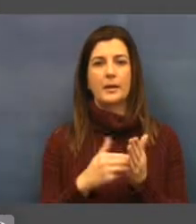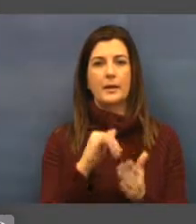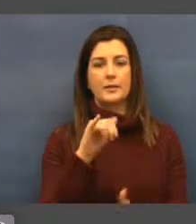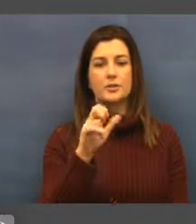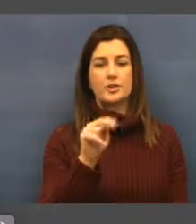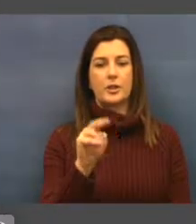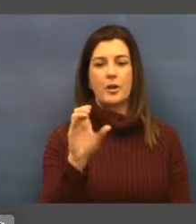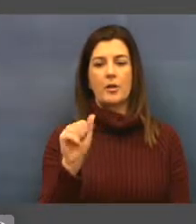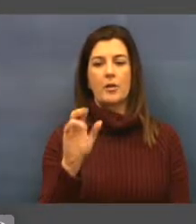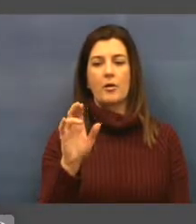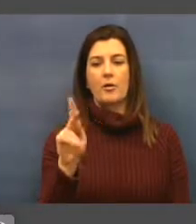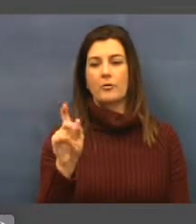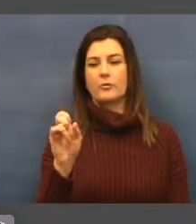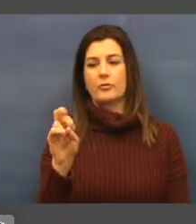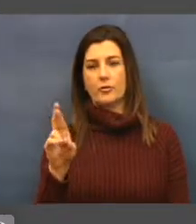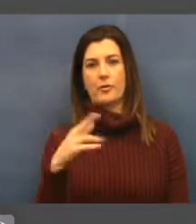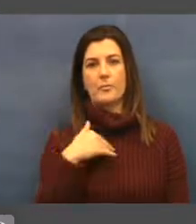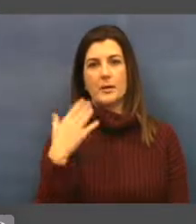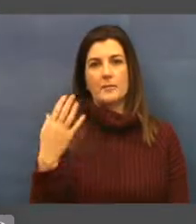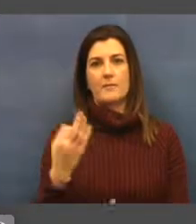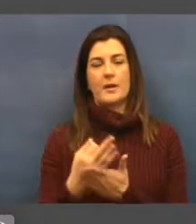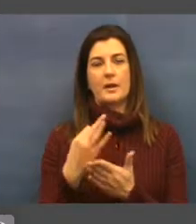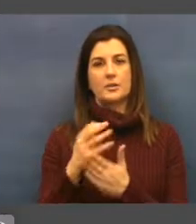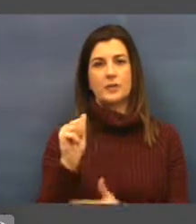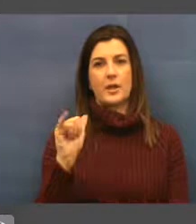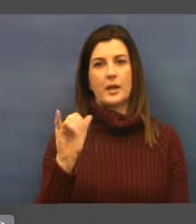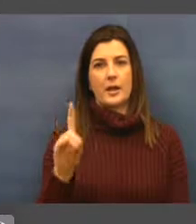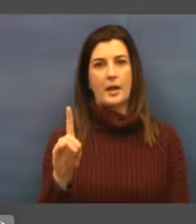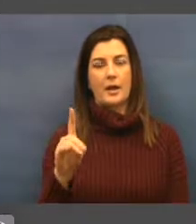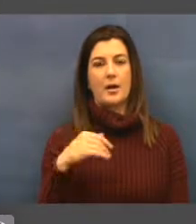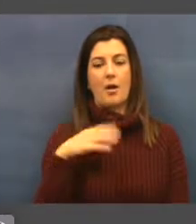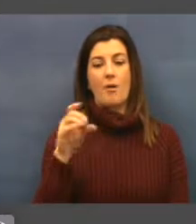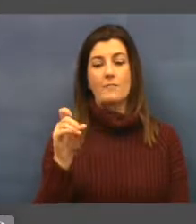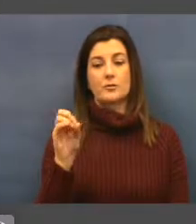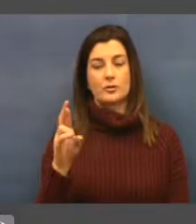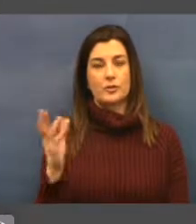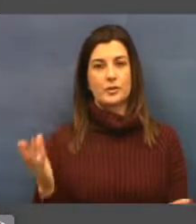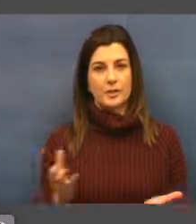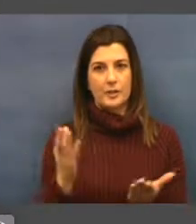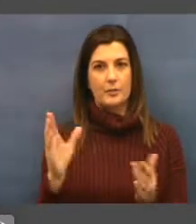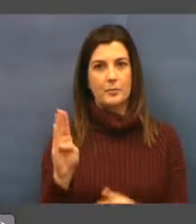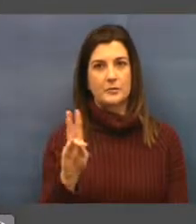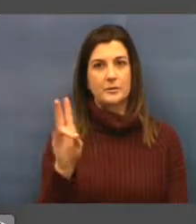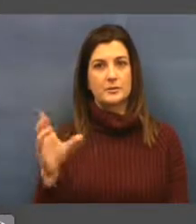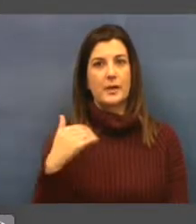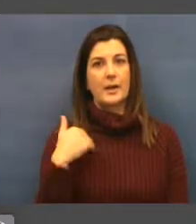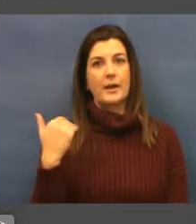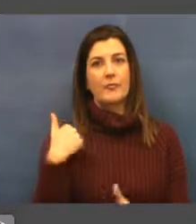Karkner, and I am the Financial Aid Officer here at Bow Valley College, and have a great day.